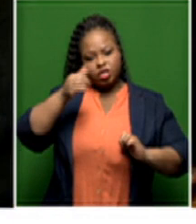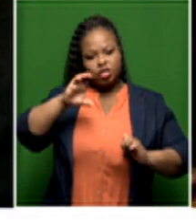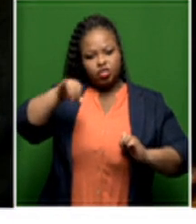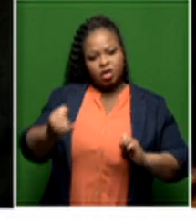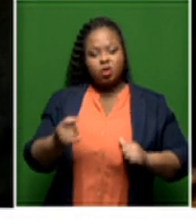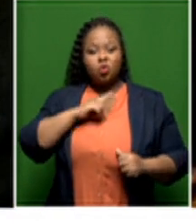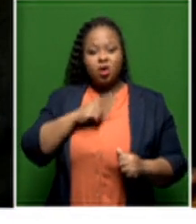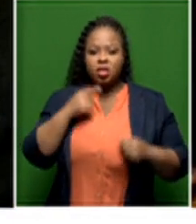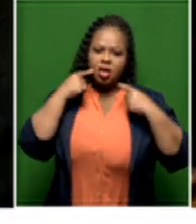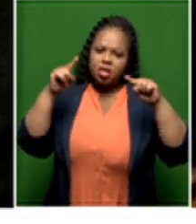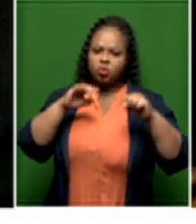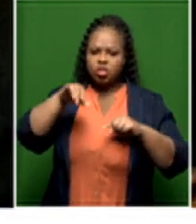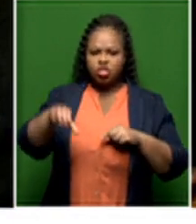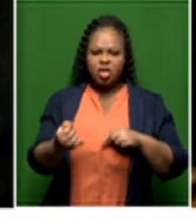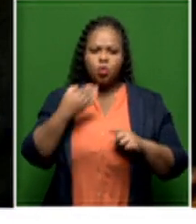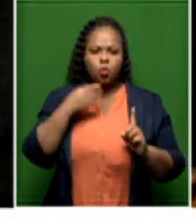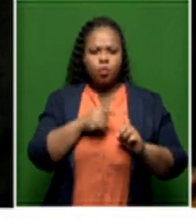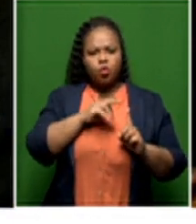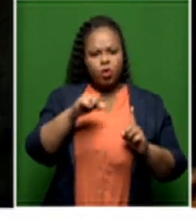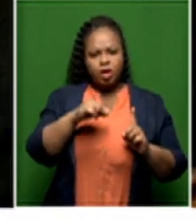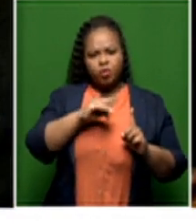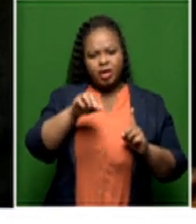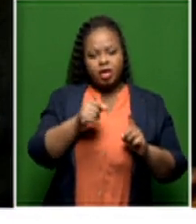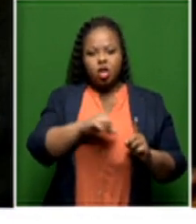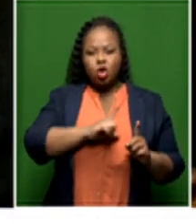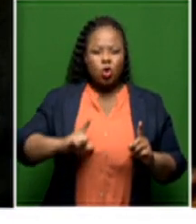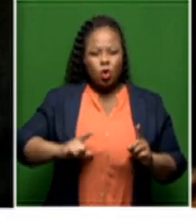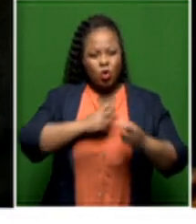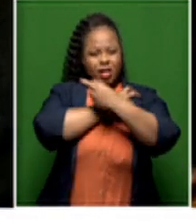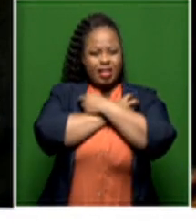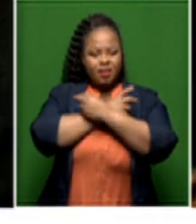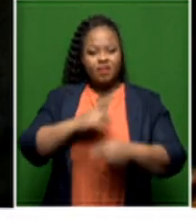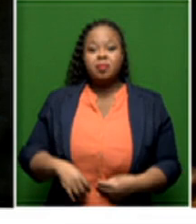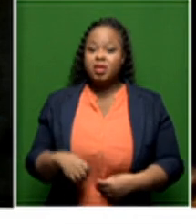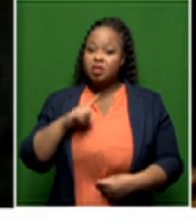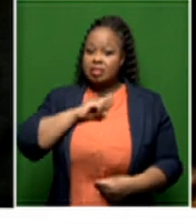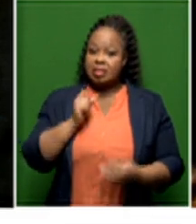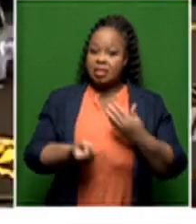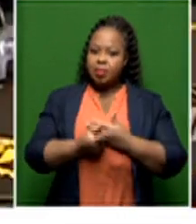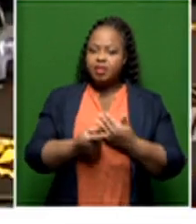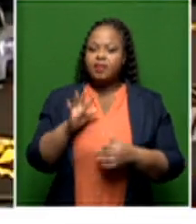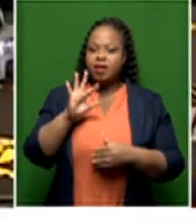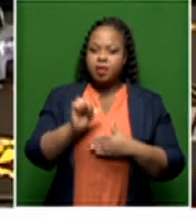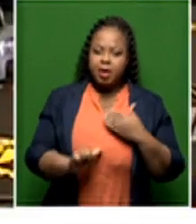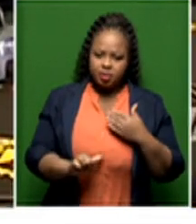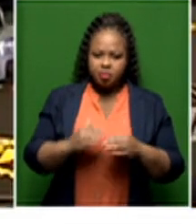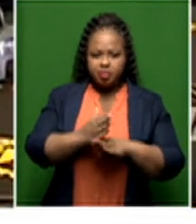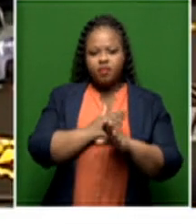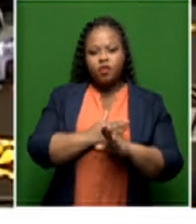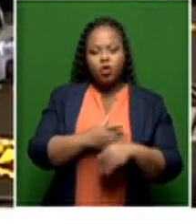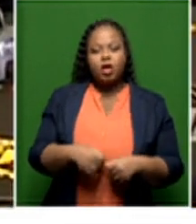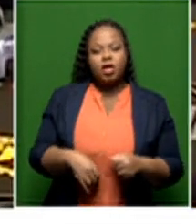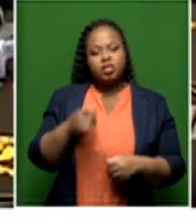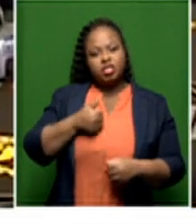has announced that Chief Justice Mogoeng has taken long leave. Mogoeng's leave comes 5 months before his term as